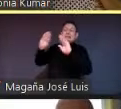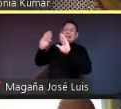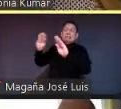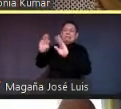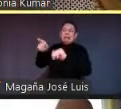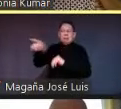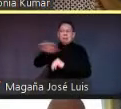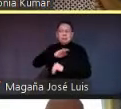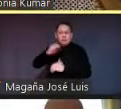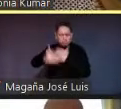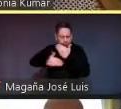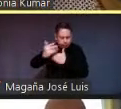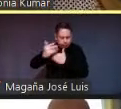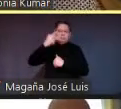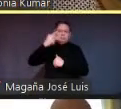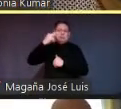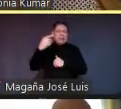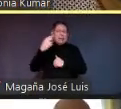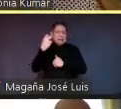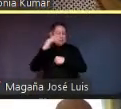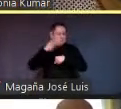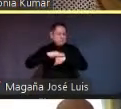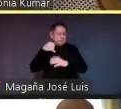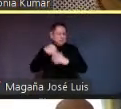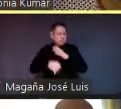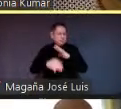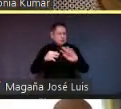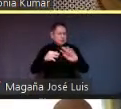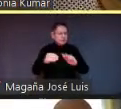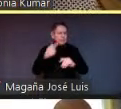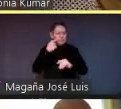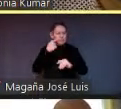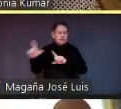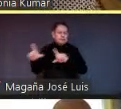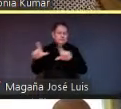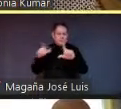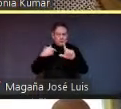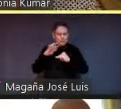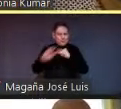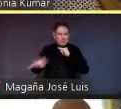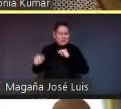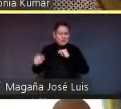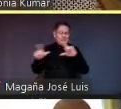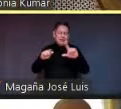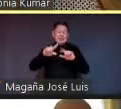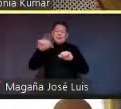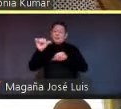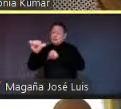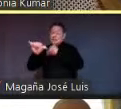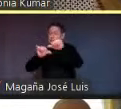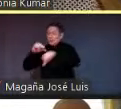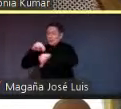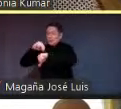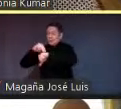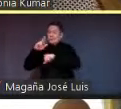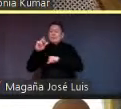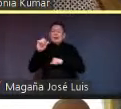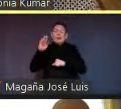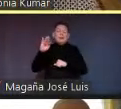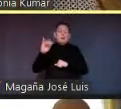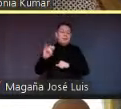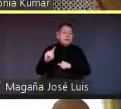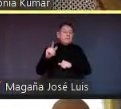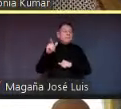slide. So really, this is my last slide before I hand over to Ravi. And this is more of a question